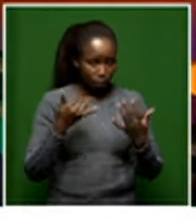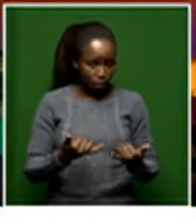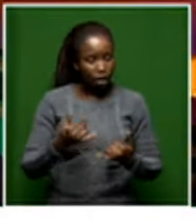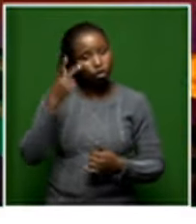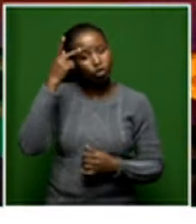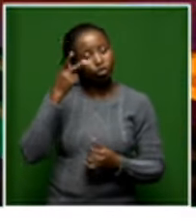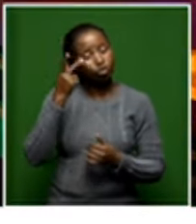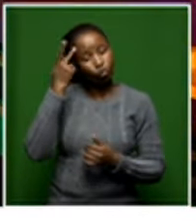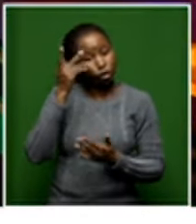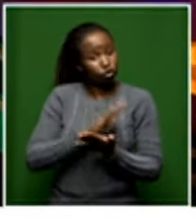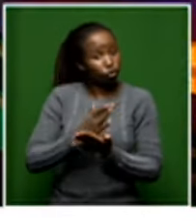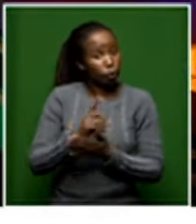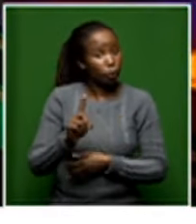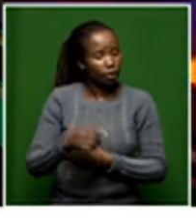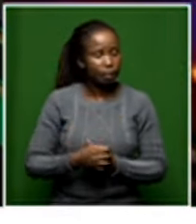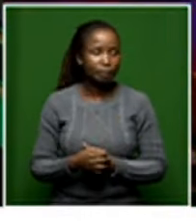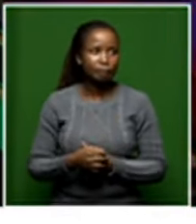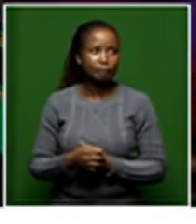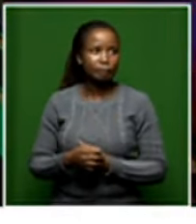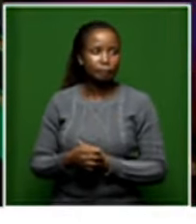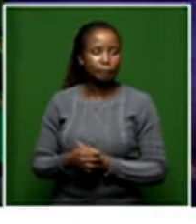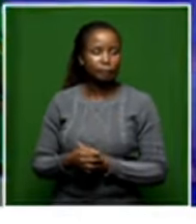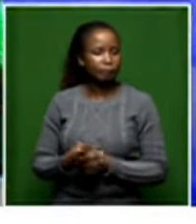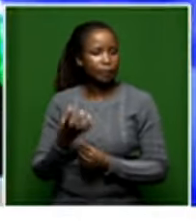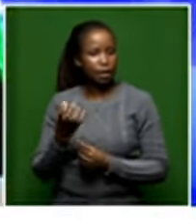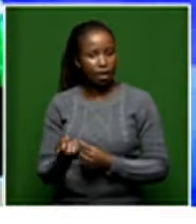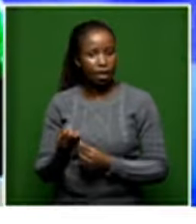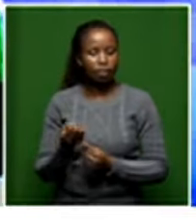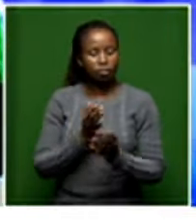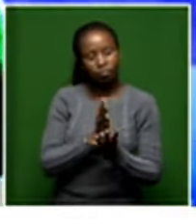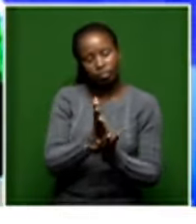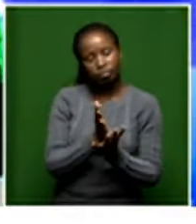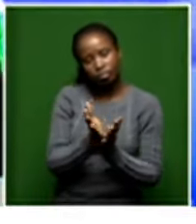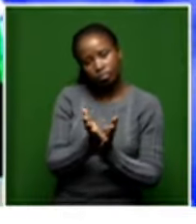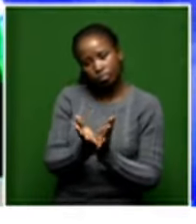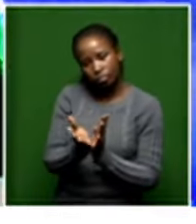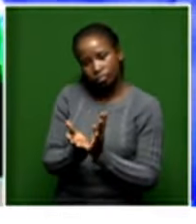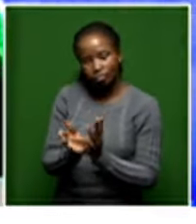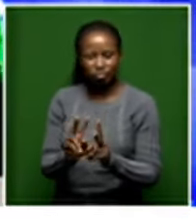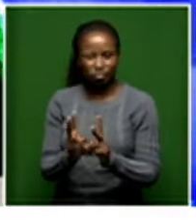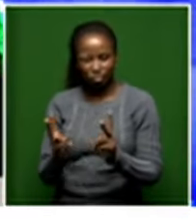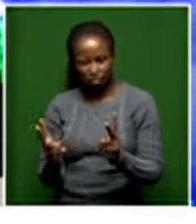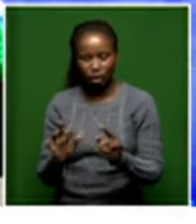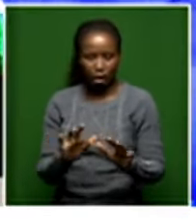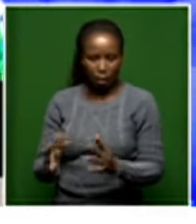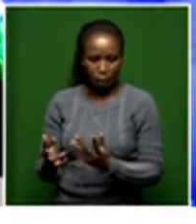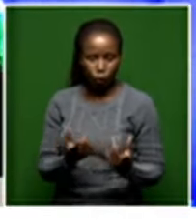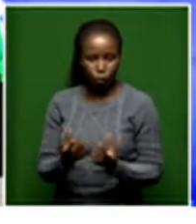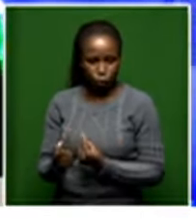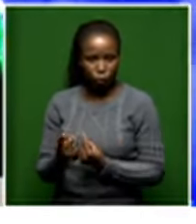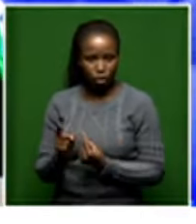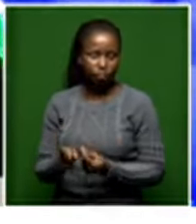now is a list of existing streams, right? Yes. And what we're then hoping to do is